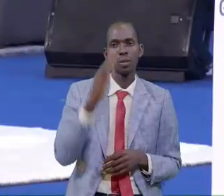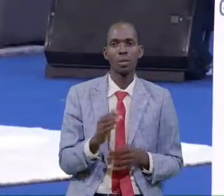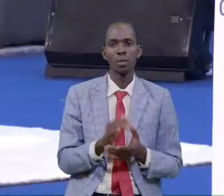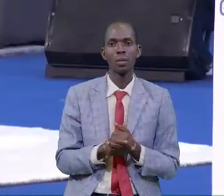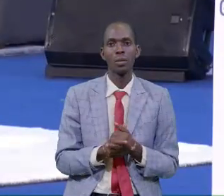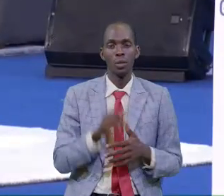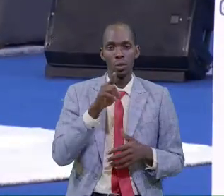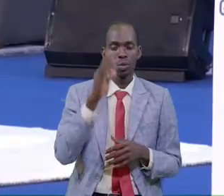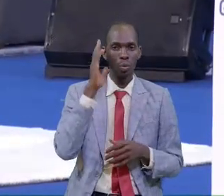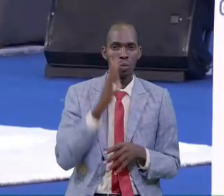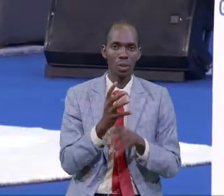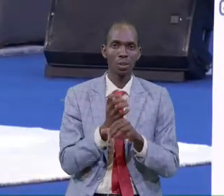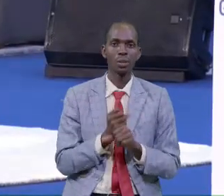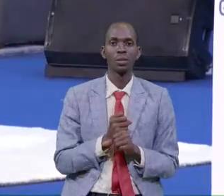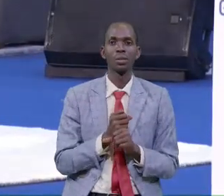receive.